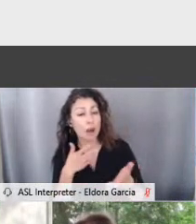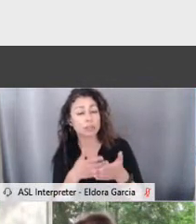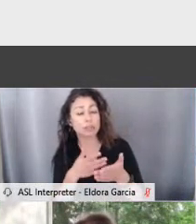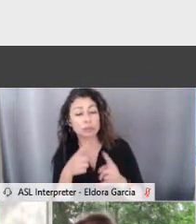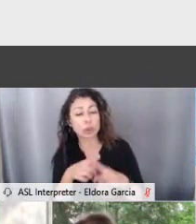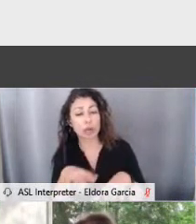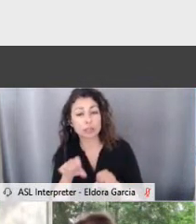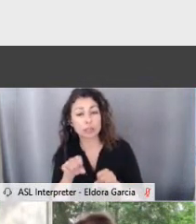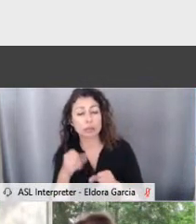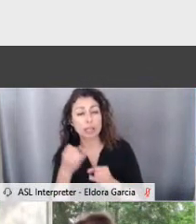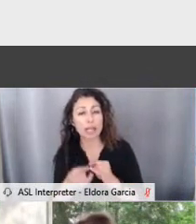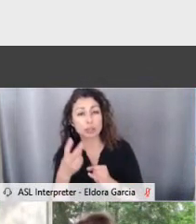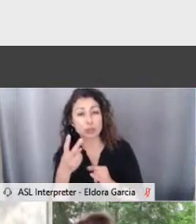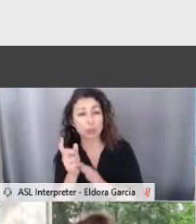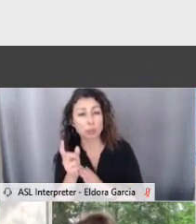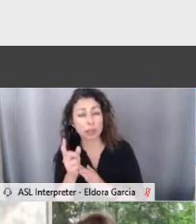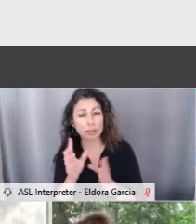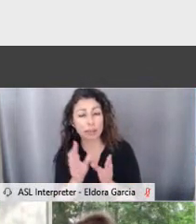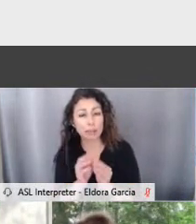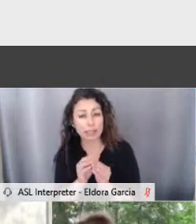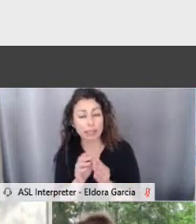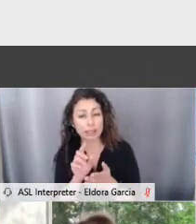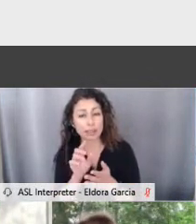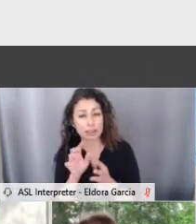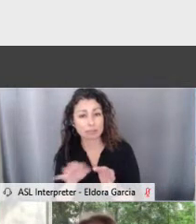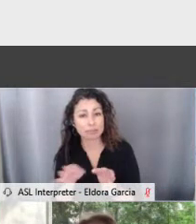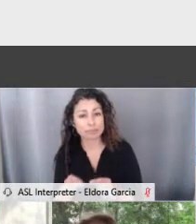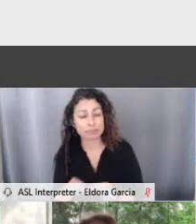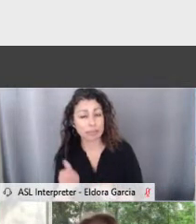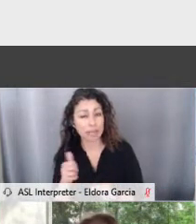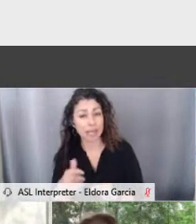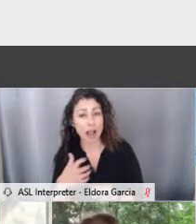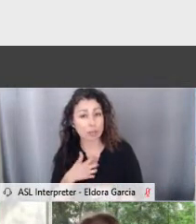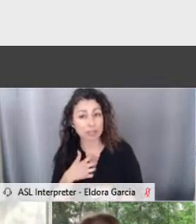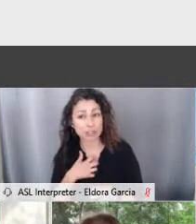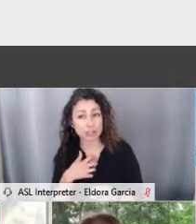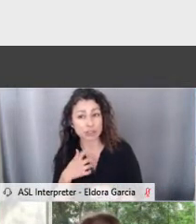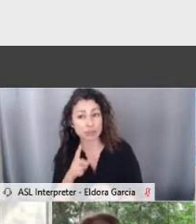2 meetings that were sent out to us? Any opposition?